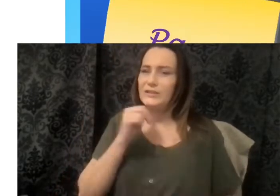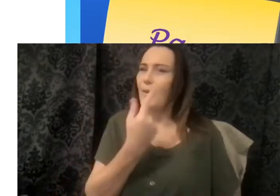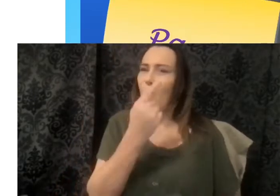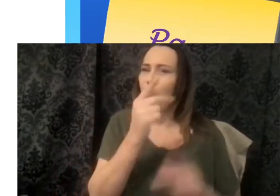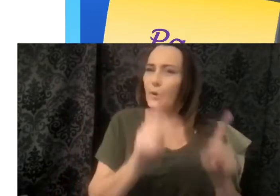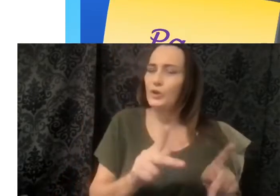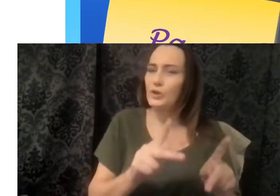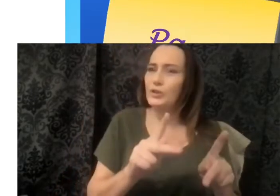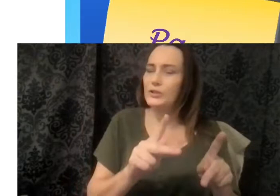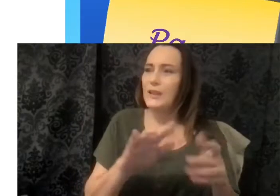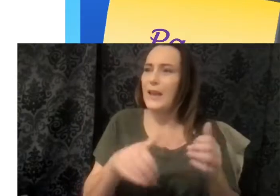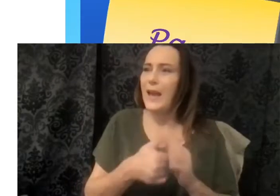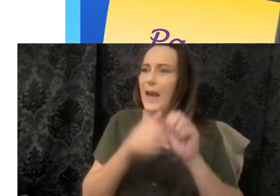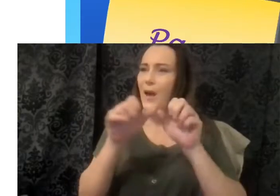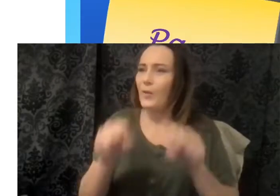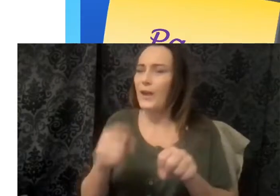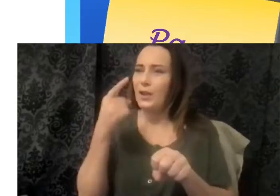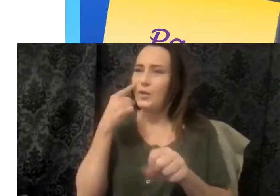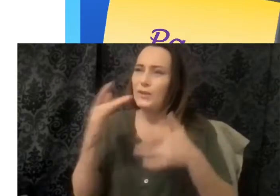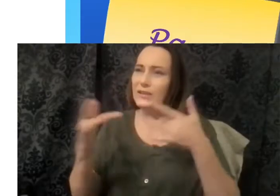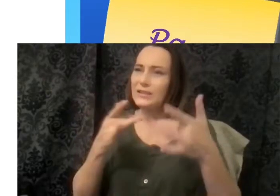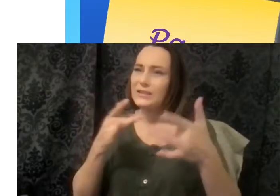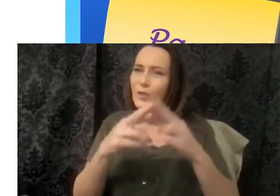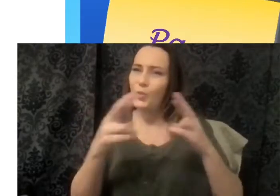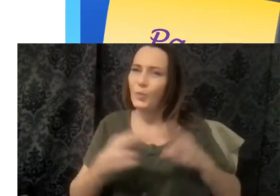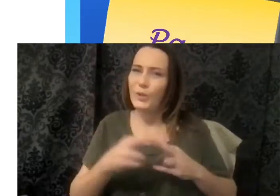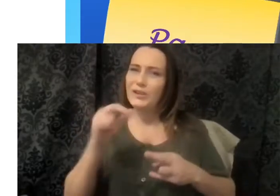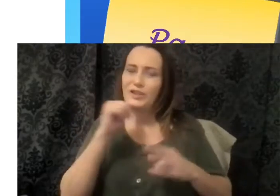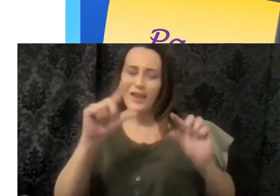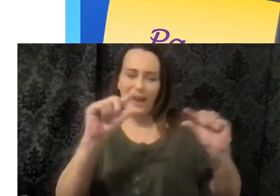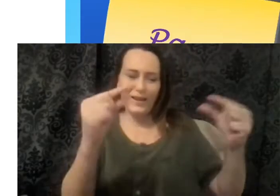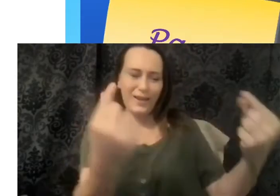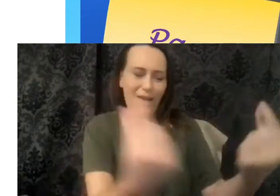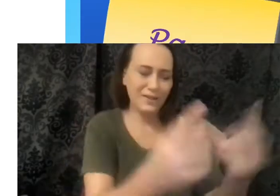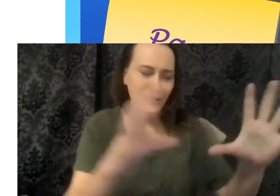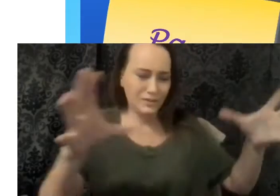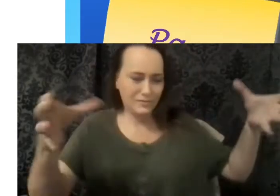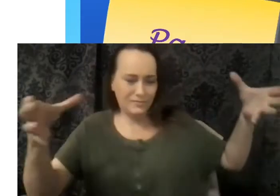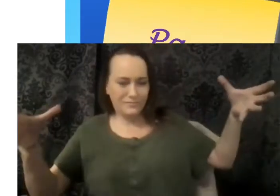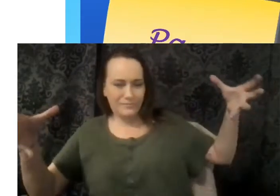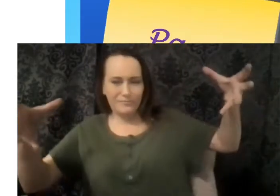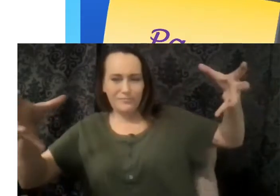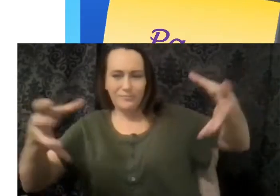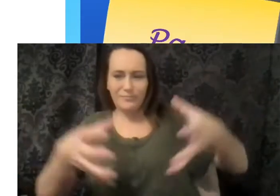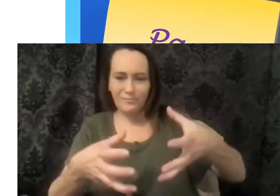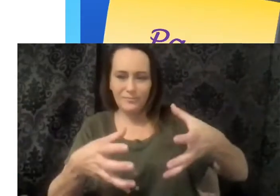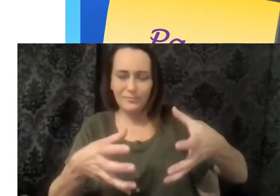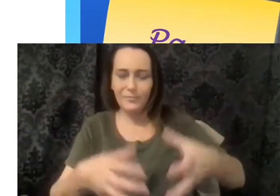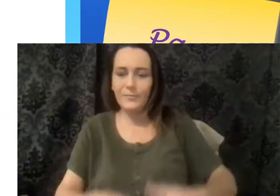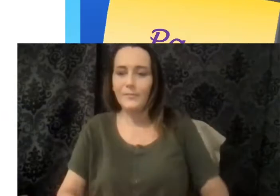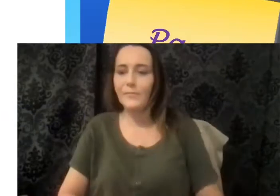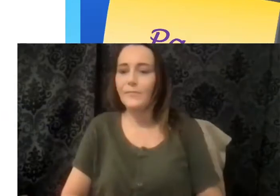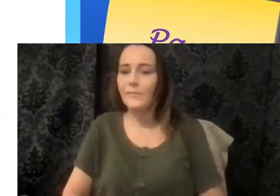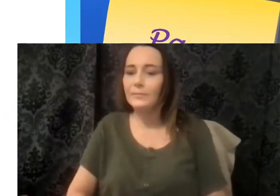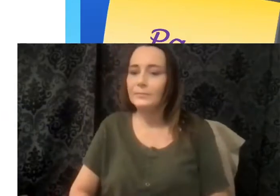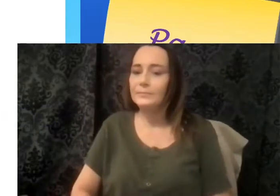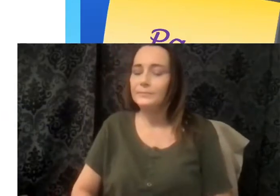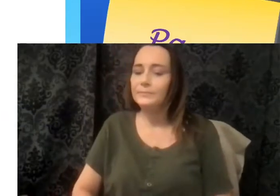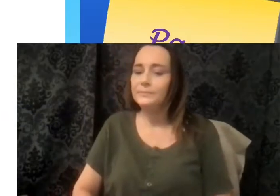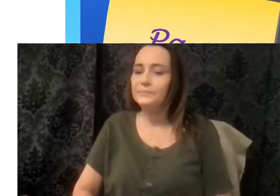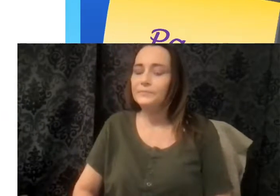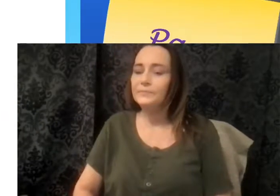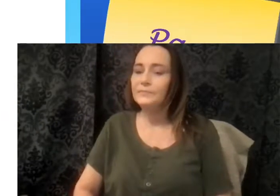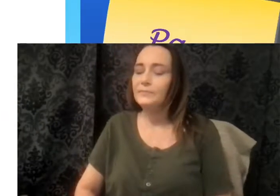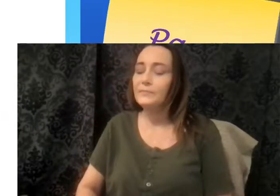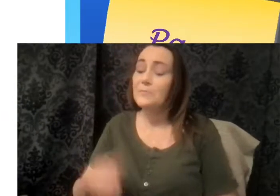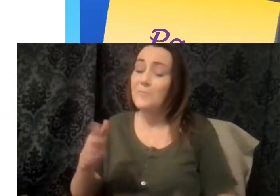region not a true conscience when it's a bunch of groups that have gotten together? Those are my questions. Okay. Thank you. So maybe I could answer